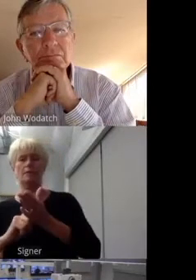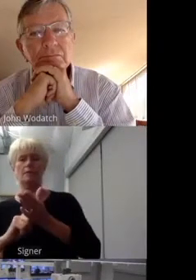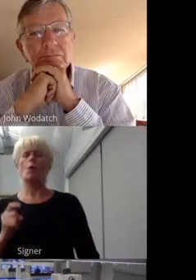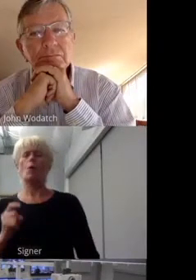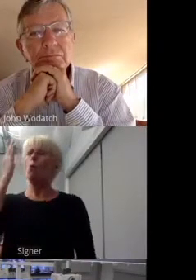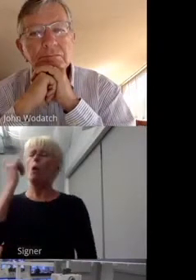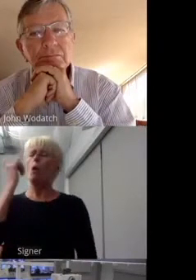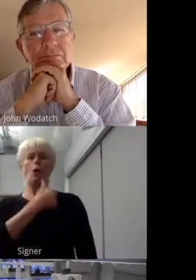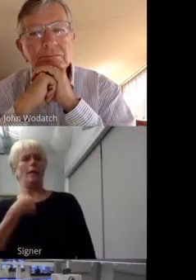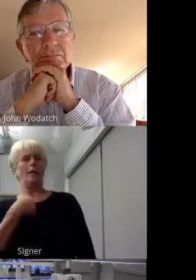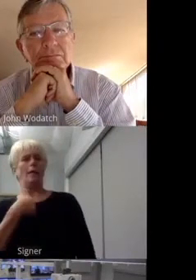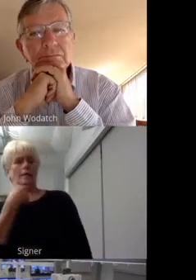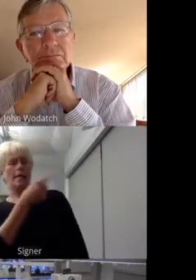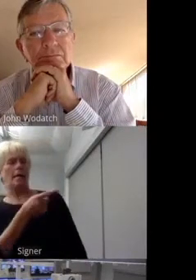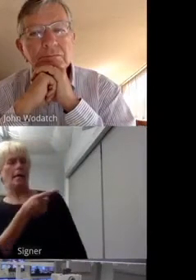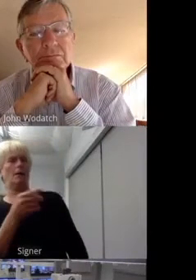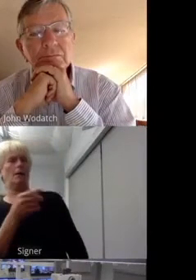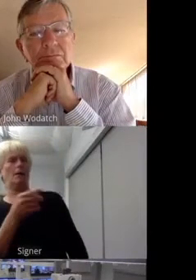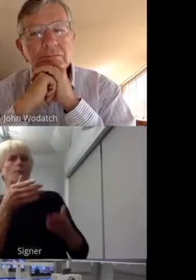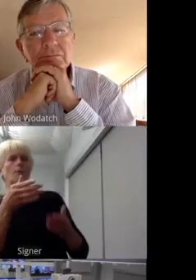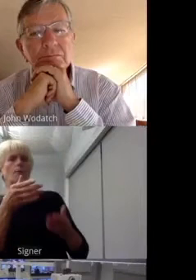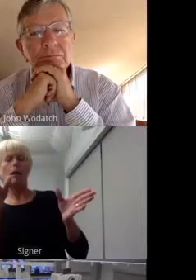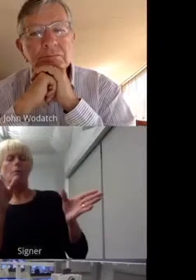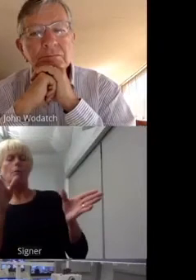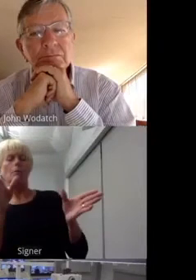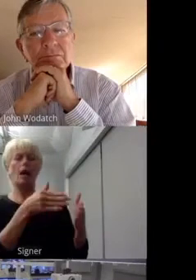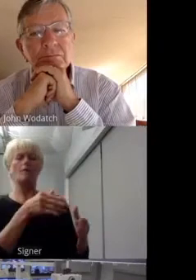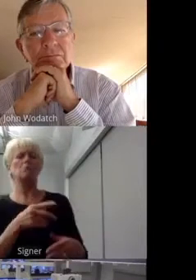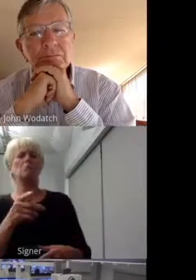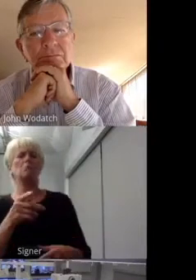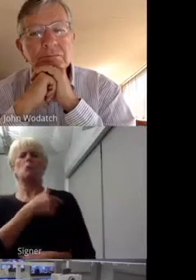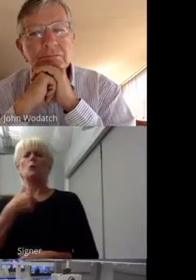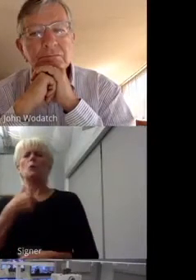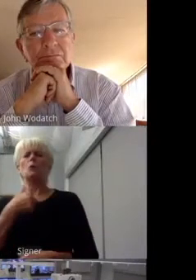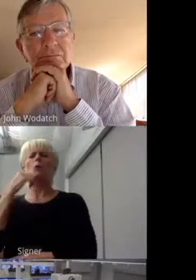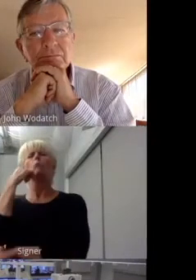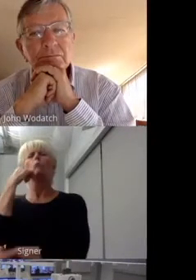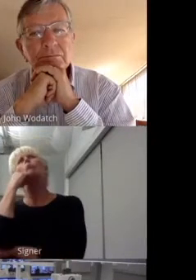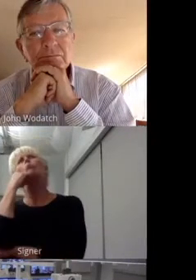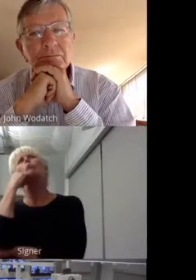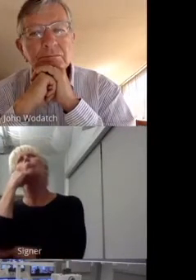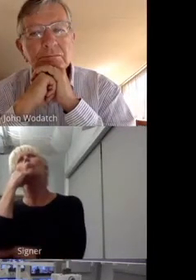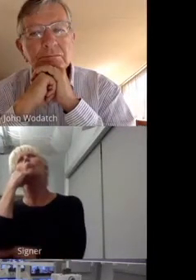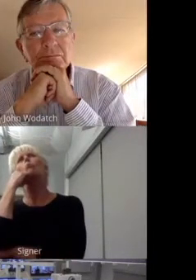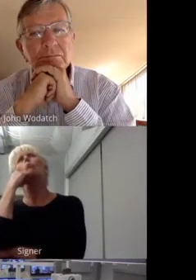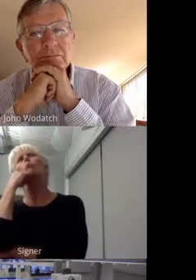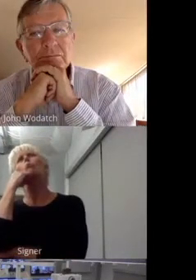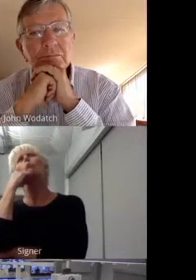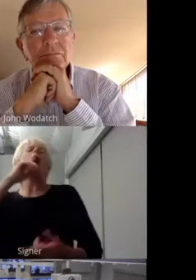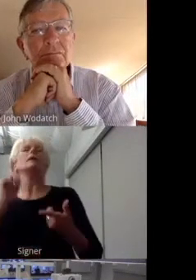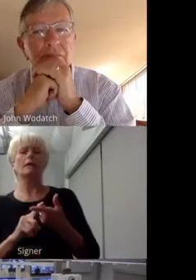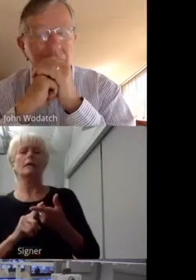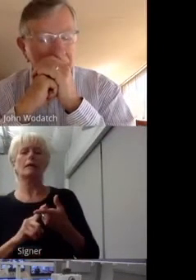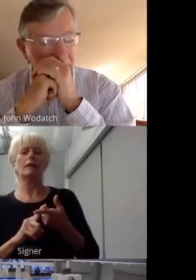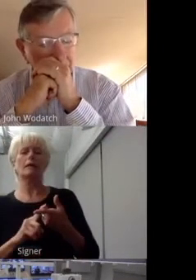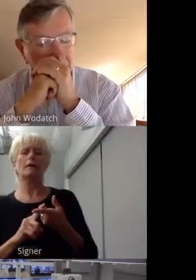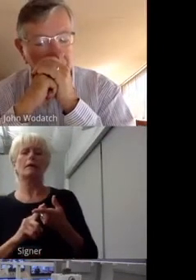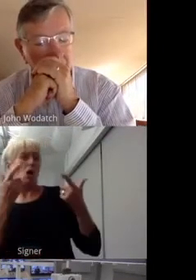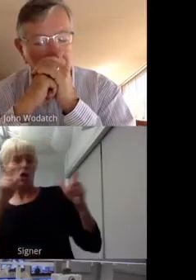municipalities, you can just sit back and cool your heels till the largest organization with some of the biggest barriers to fix till it's